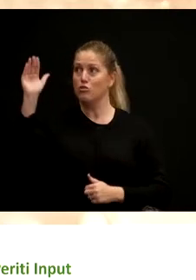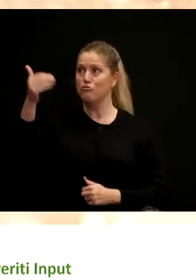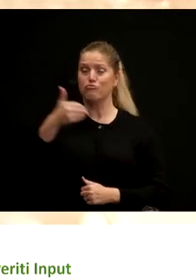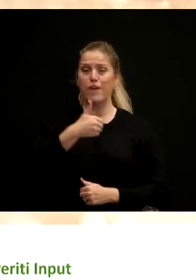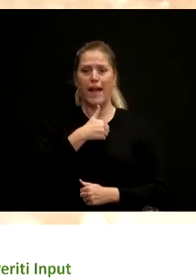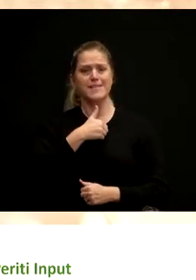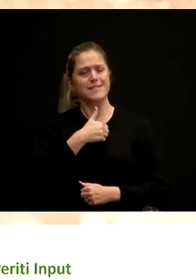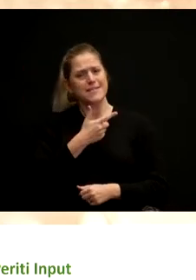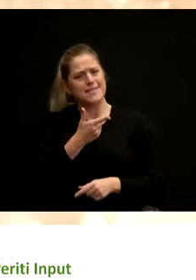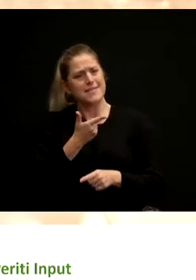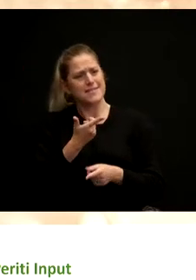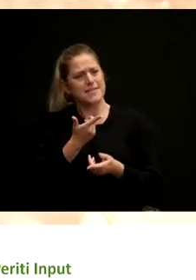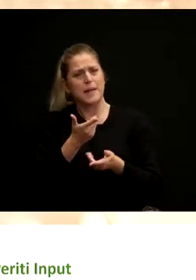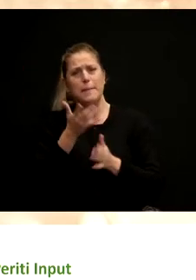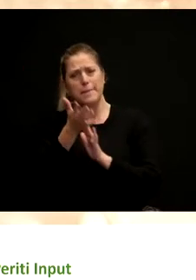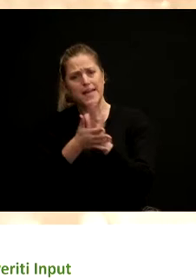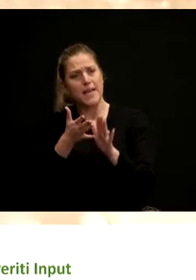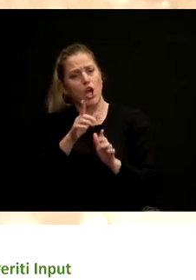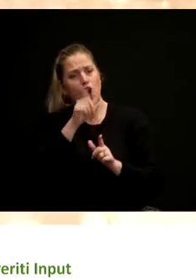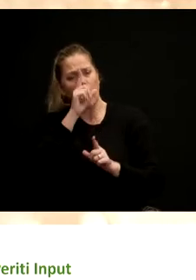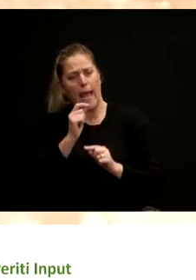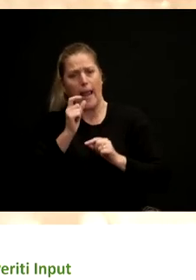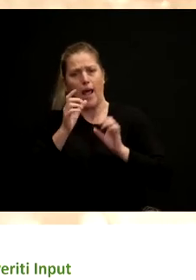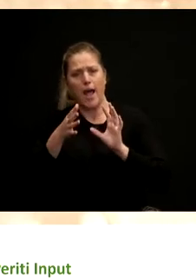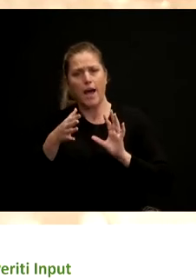invitation to a relationship with God.